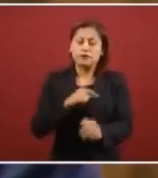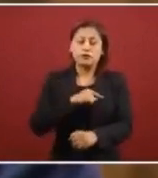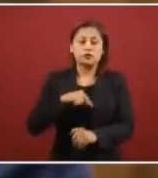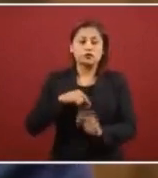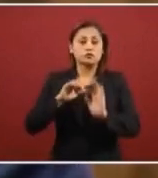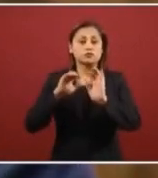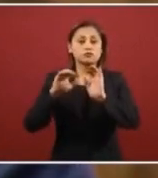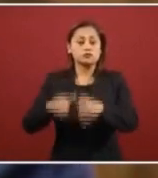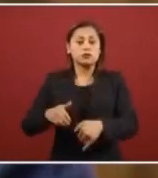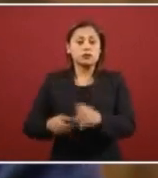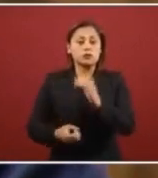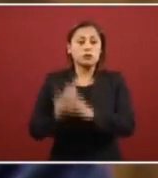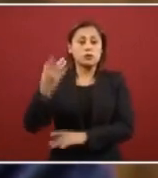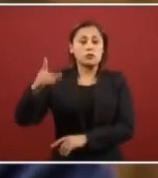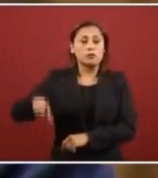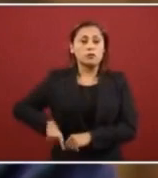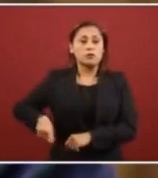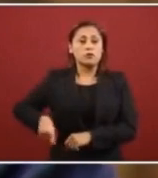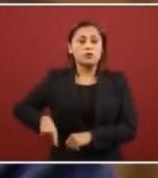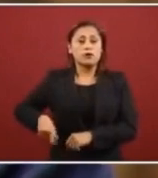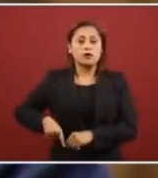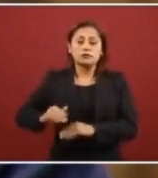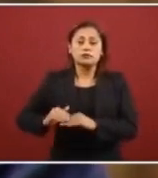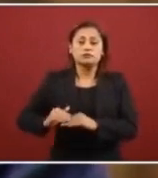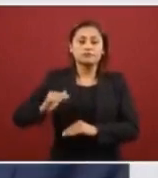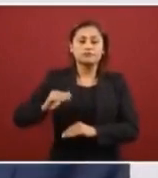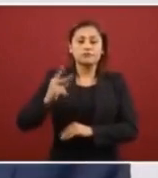government it has okay